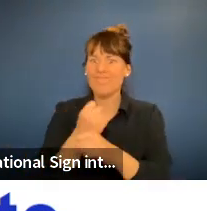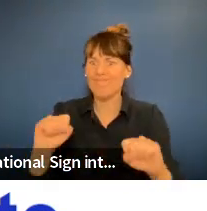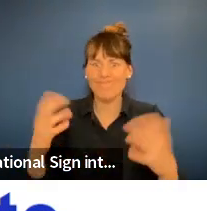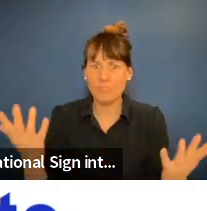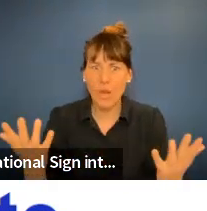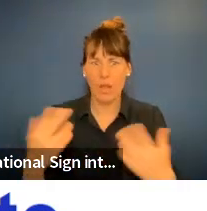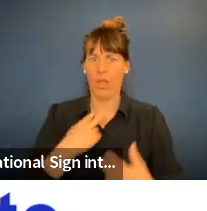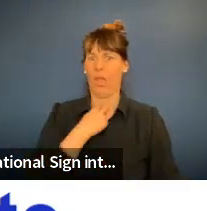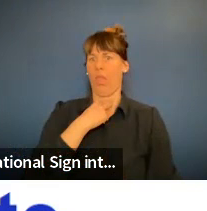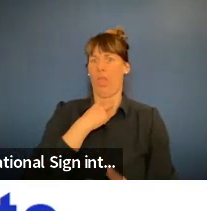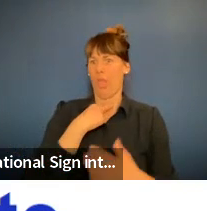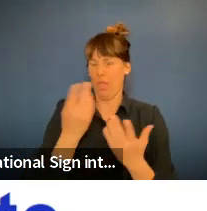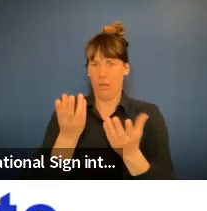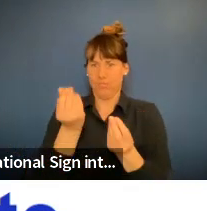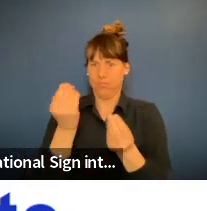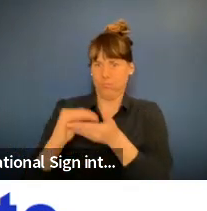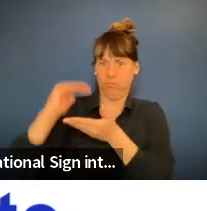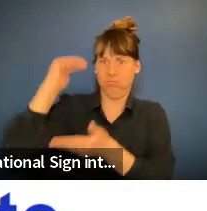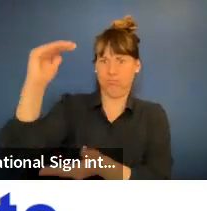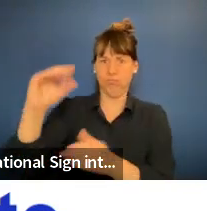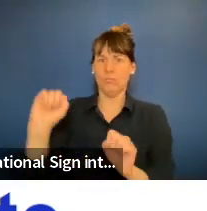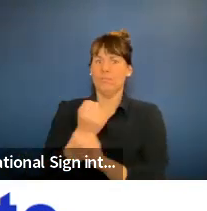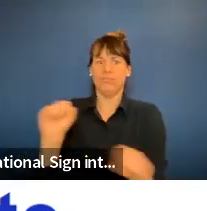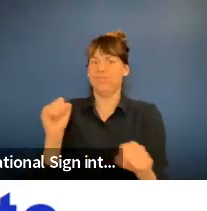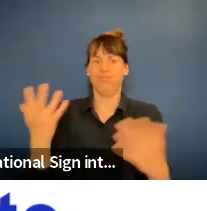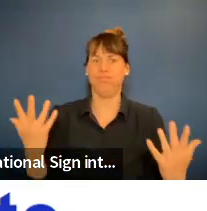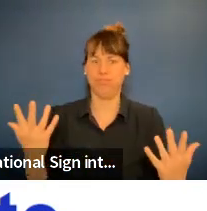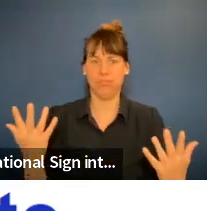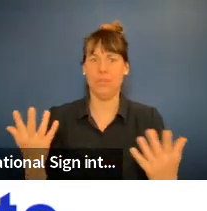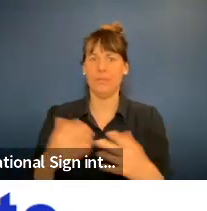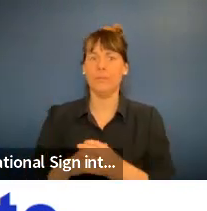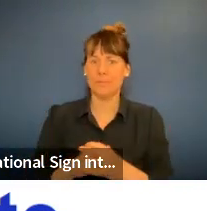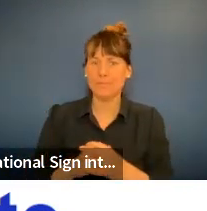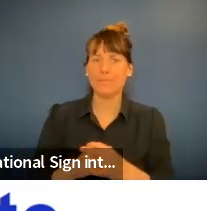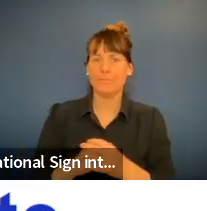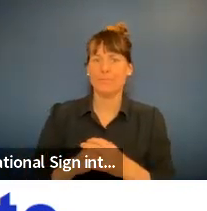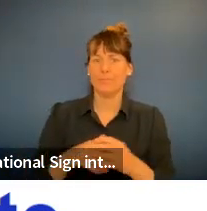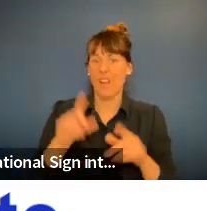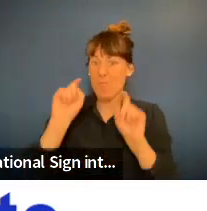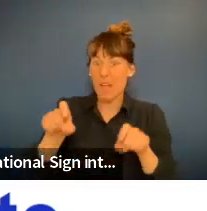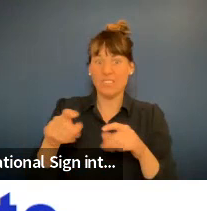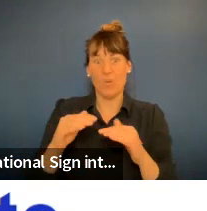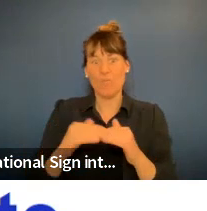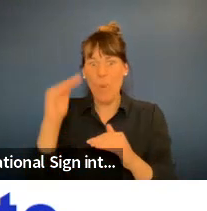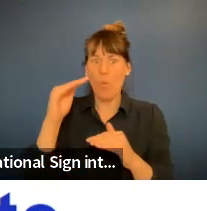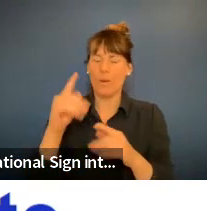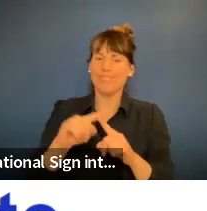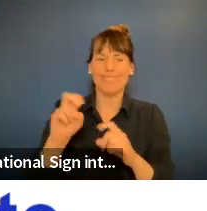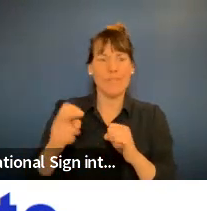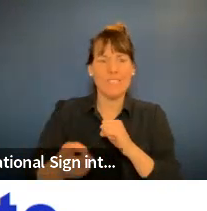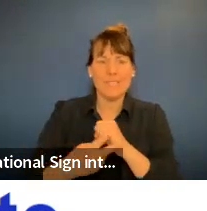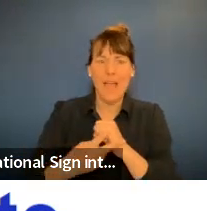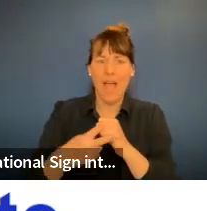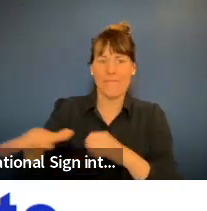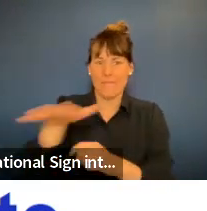surgery. They're also less open to misuse and resentment. So we saw how high some healthcare costs could